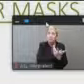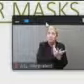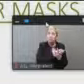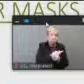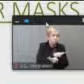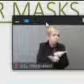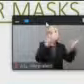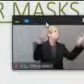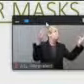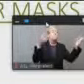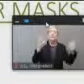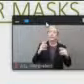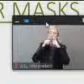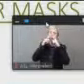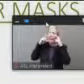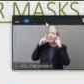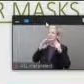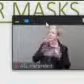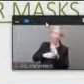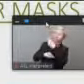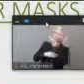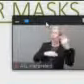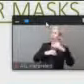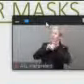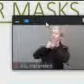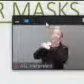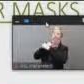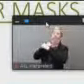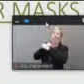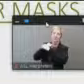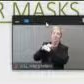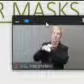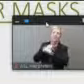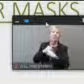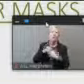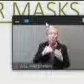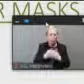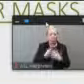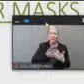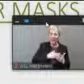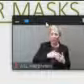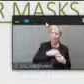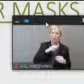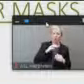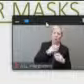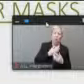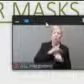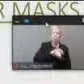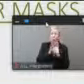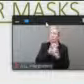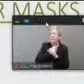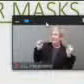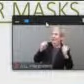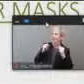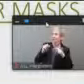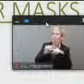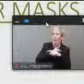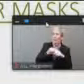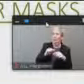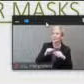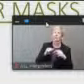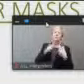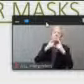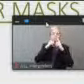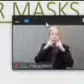first line of defense. First line of defense is all the COVID safe practices. Second is contact tracing and isolating folks, which I'm